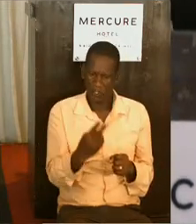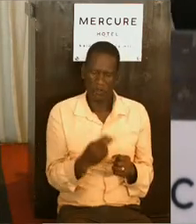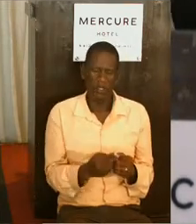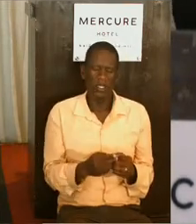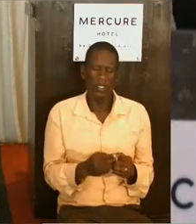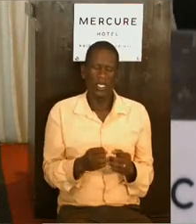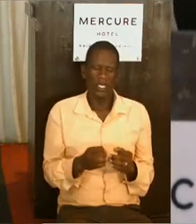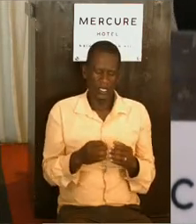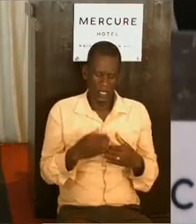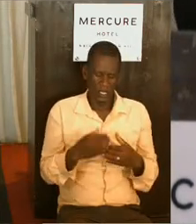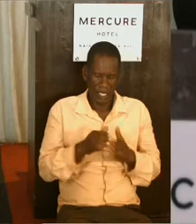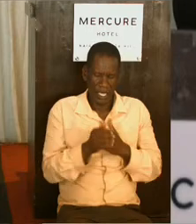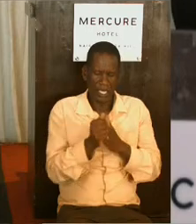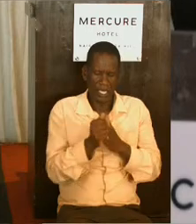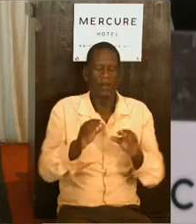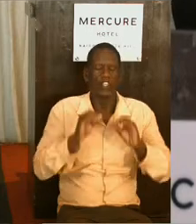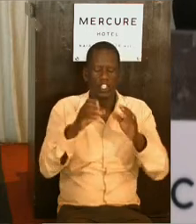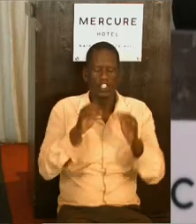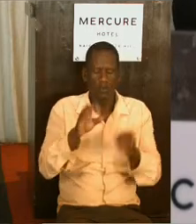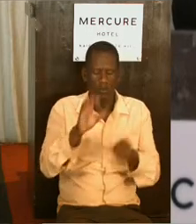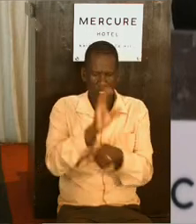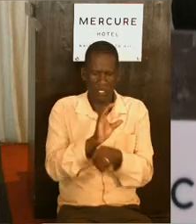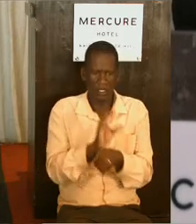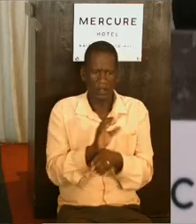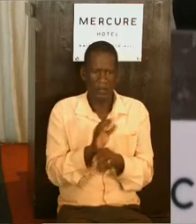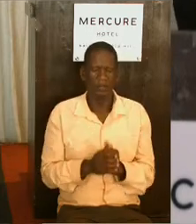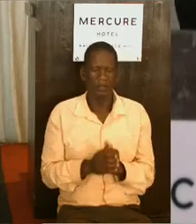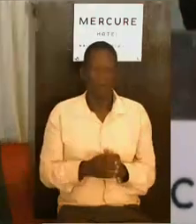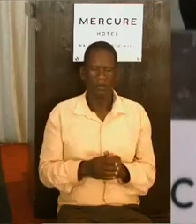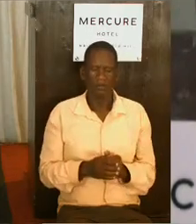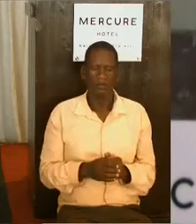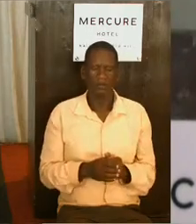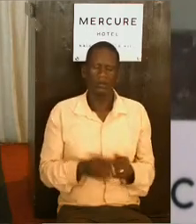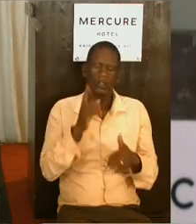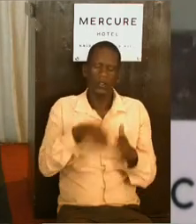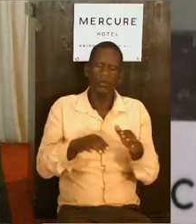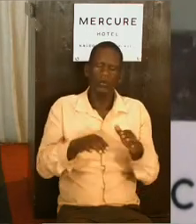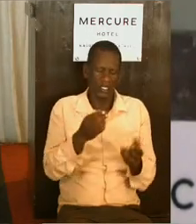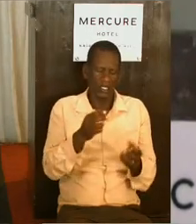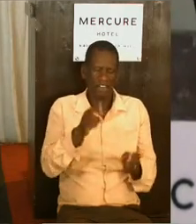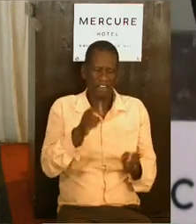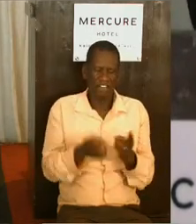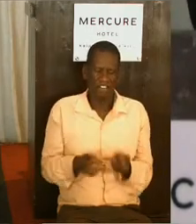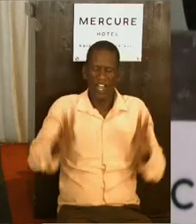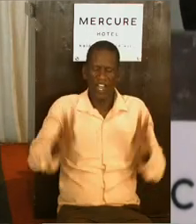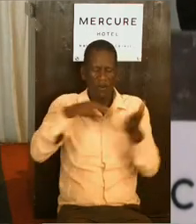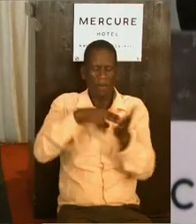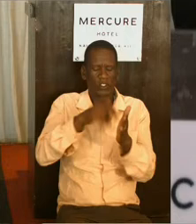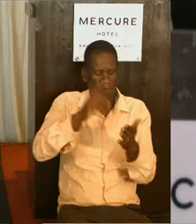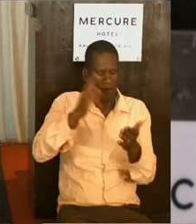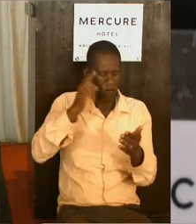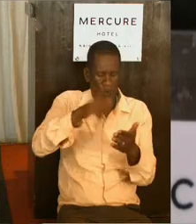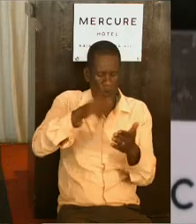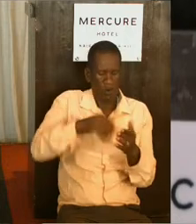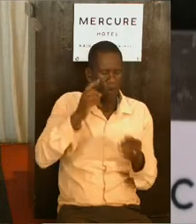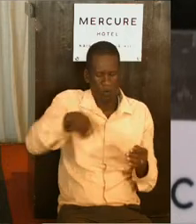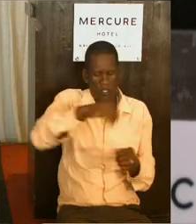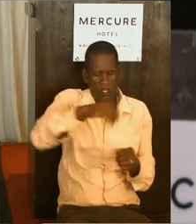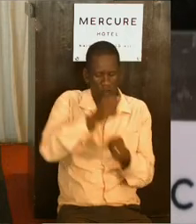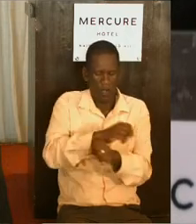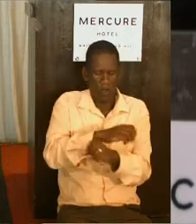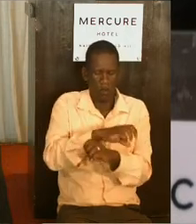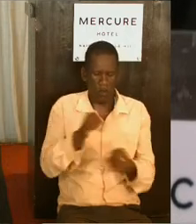is inspired and guided by the teachings of the church what is a value for us to be able to work